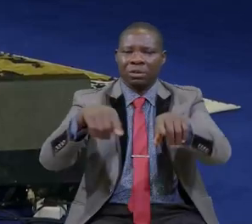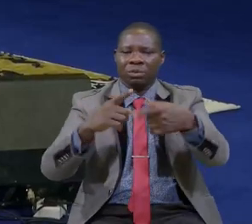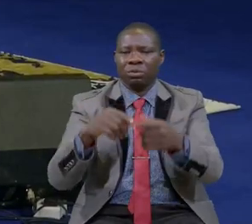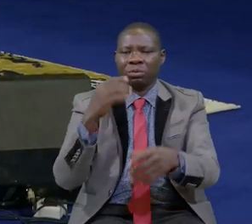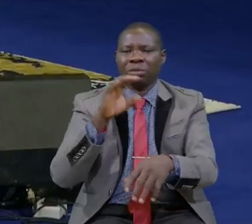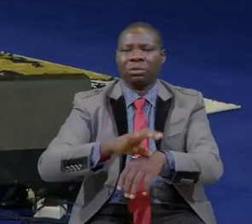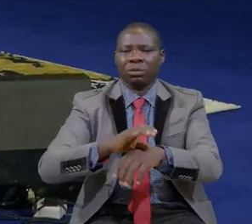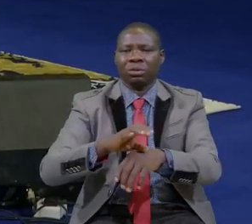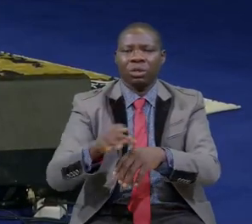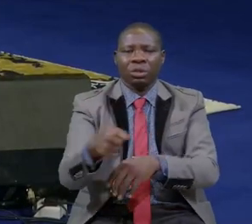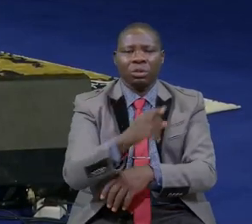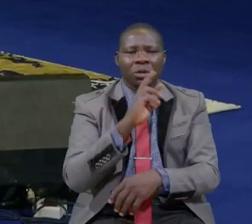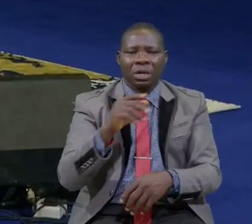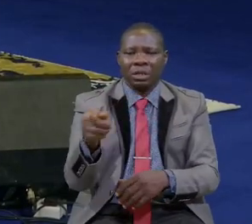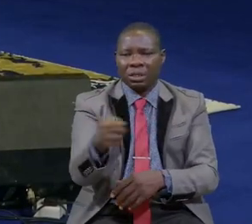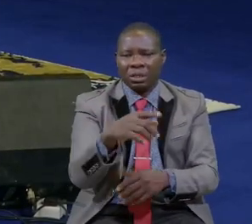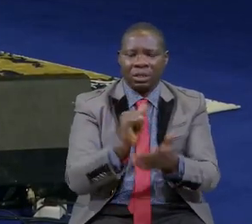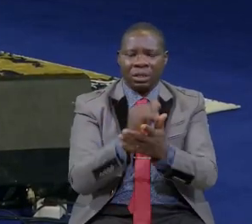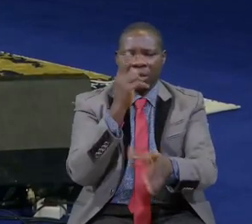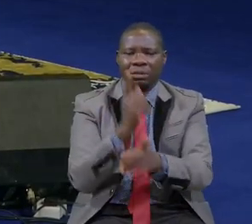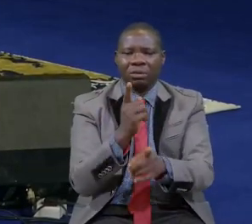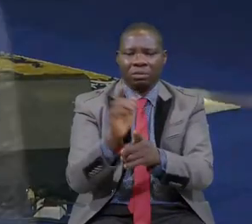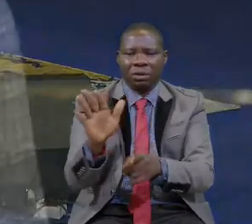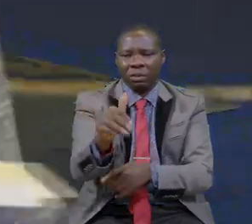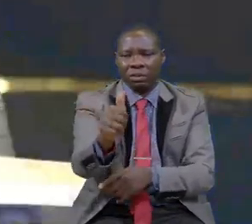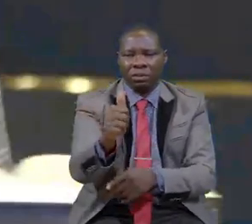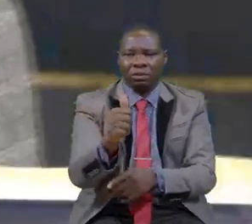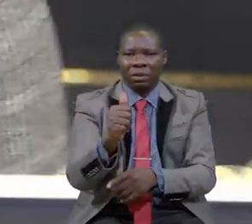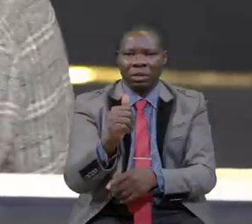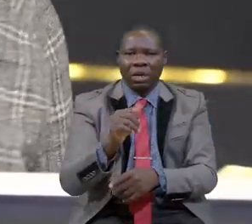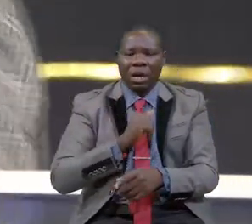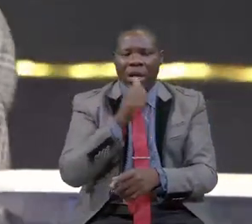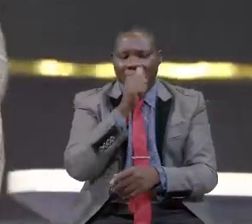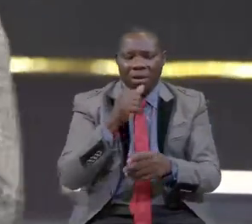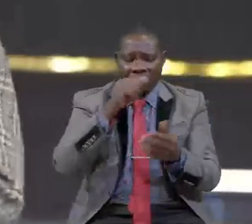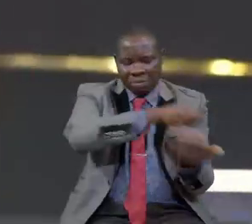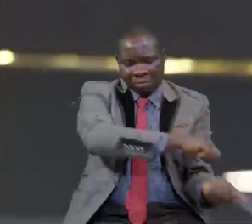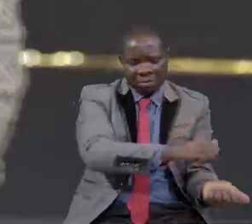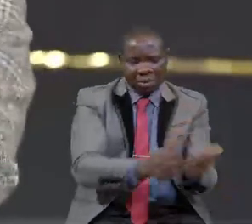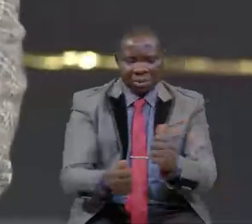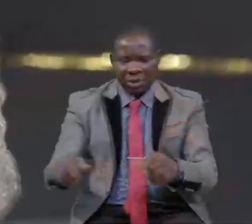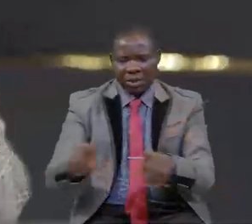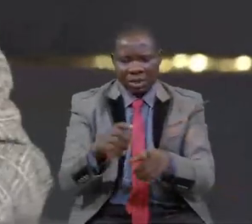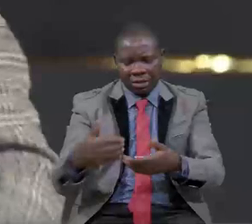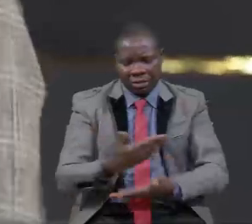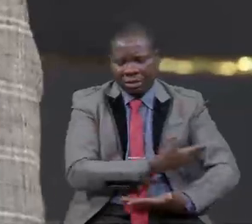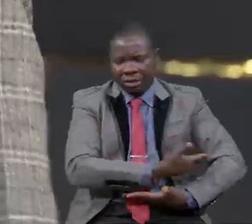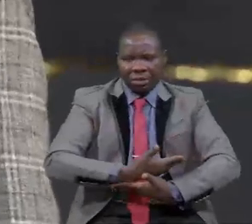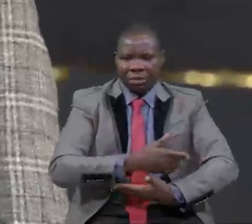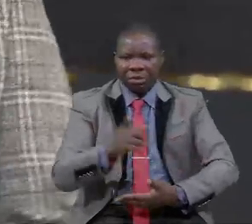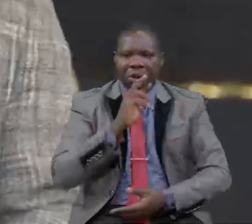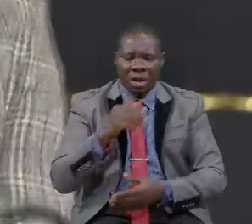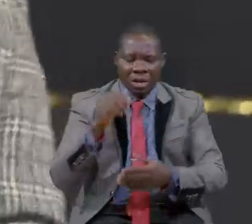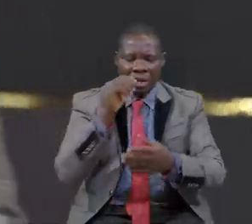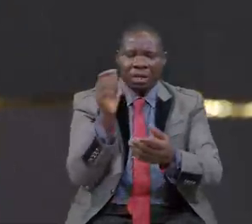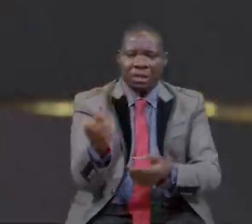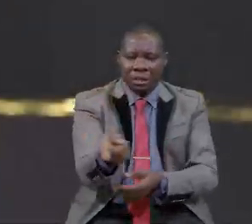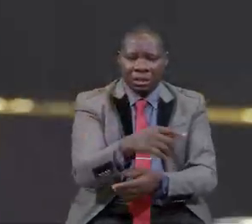they which justify yourself. I am baptized as an infant. Ye are they which